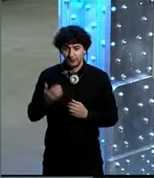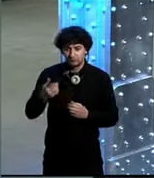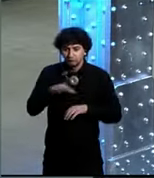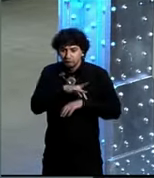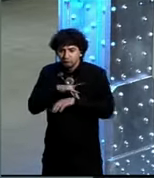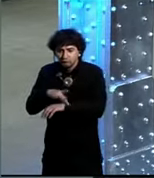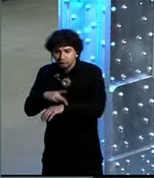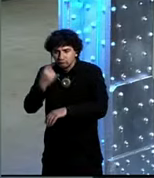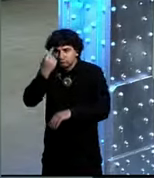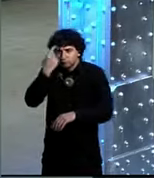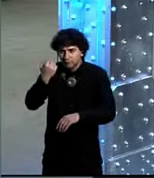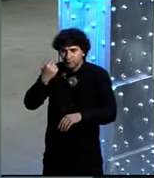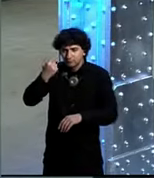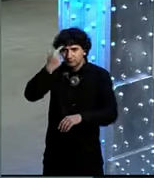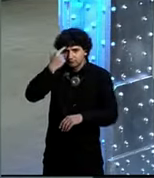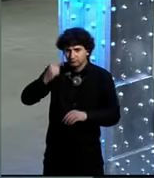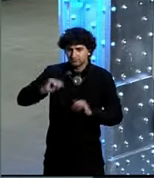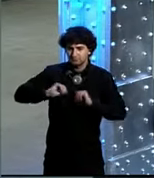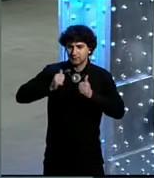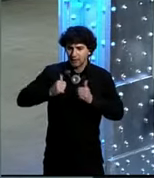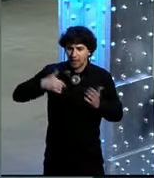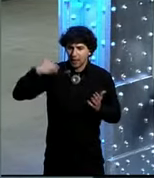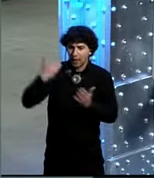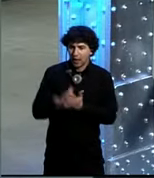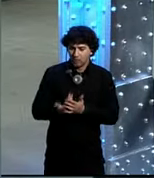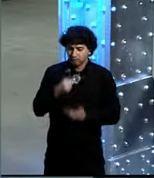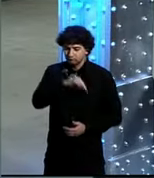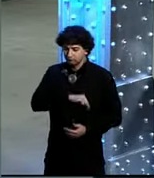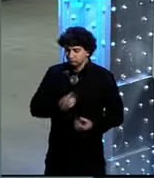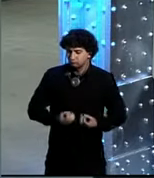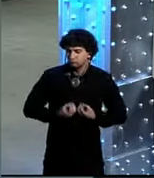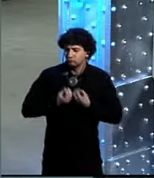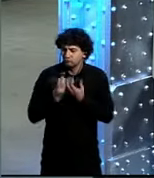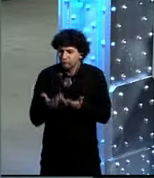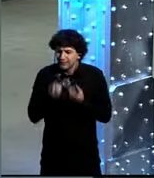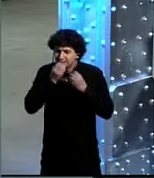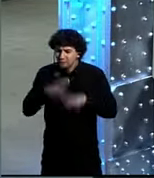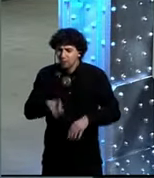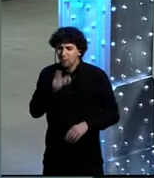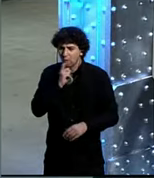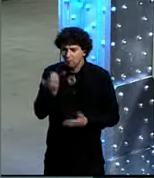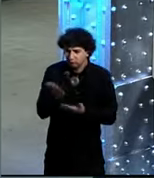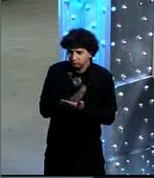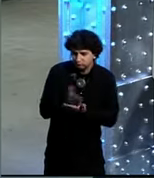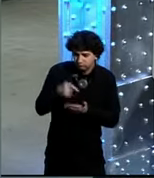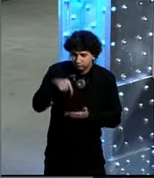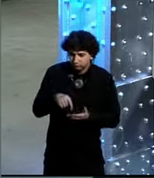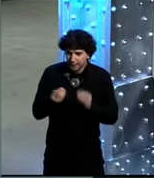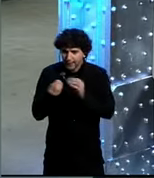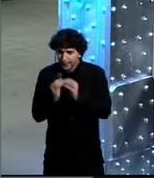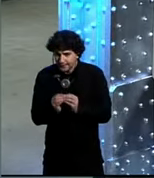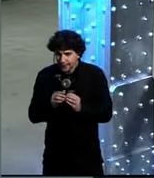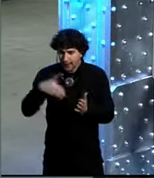channel of choice, and to the minds of our audience, and inevitably, hopefully, to the